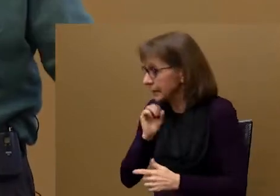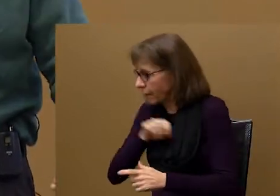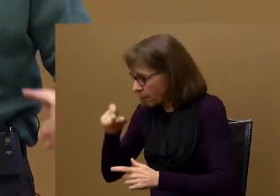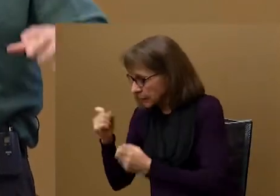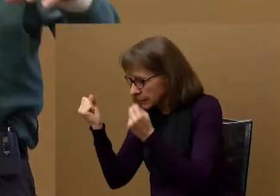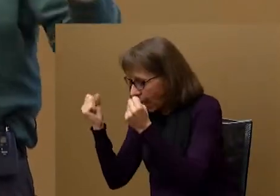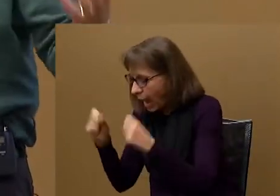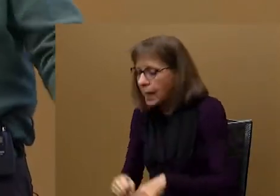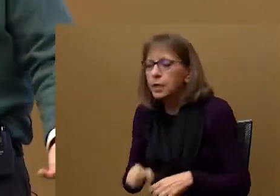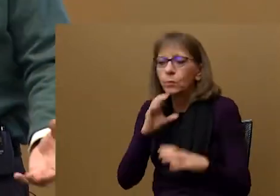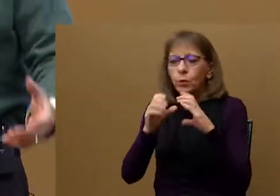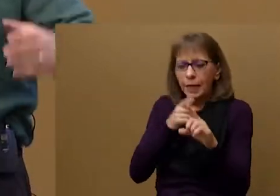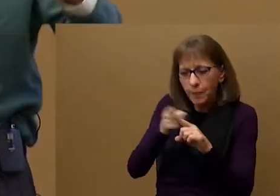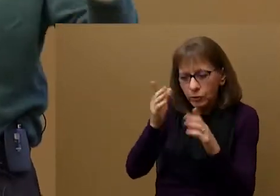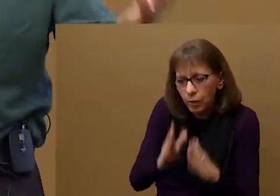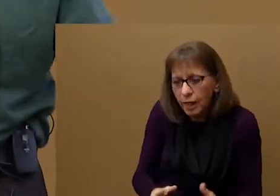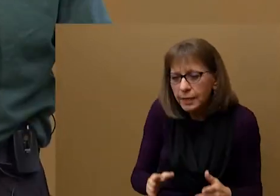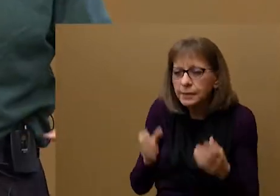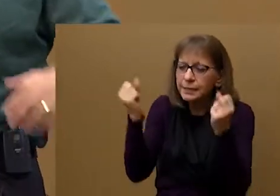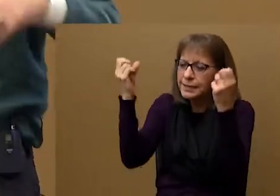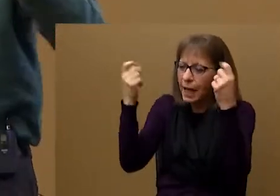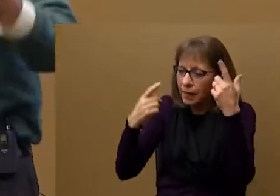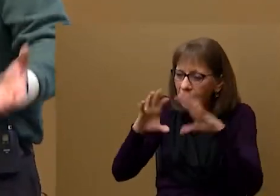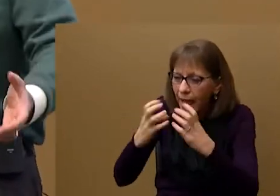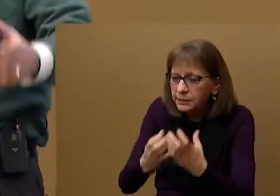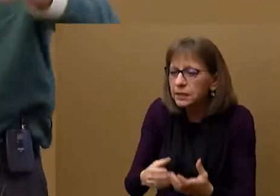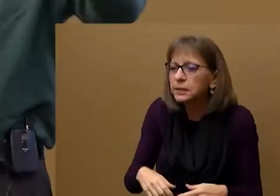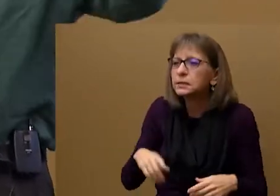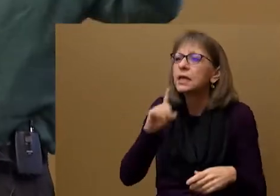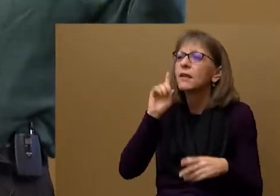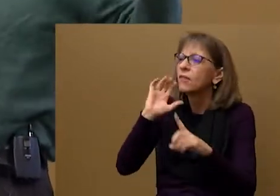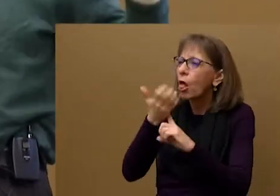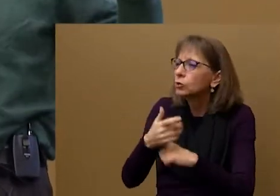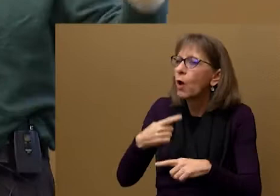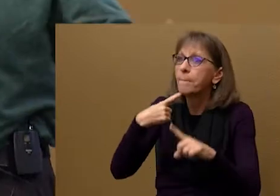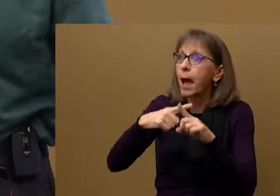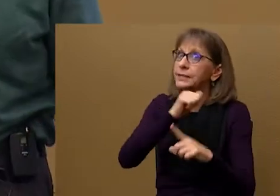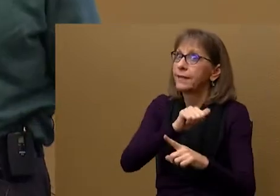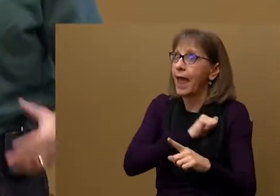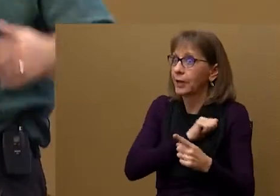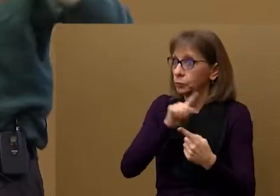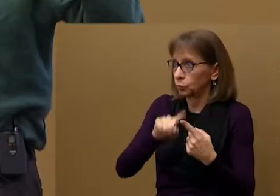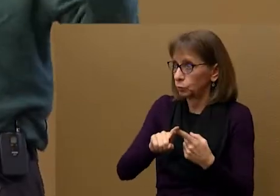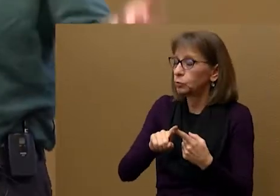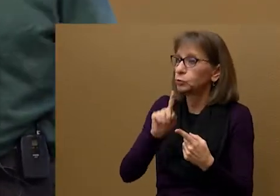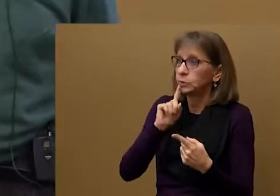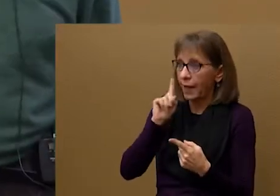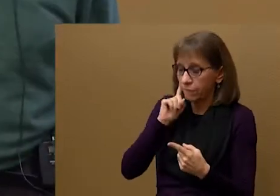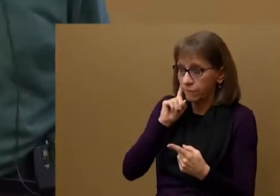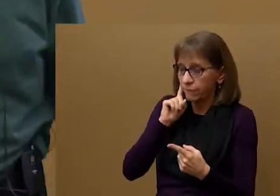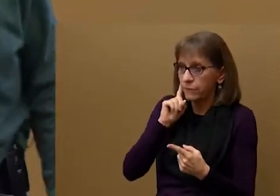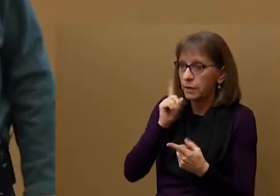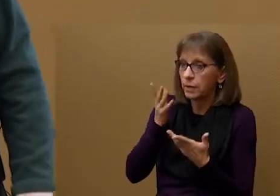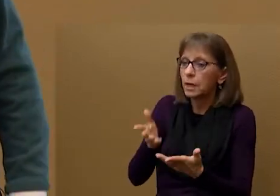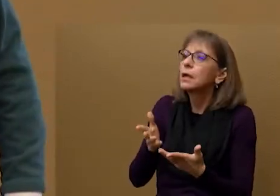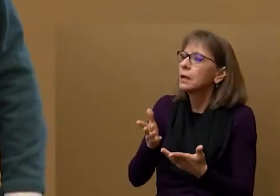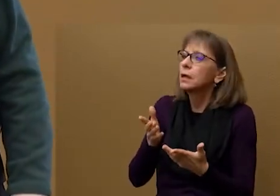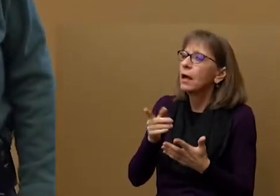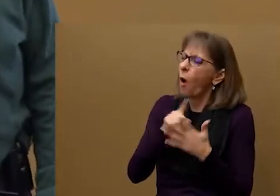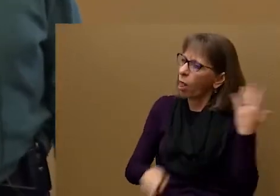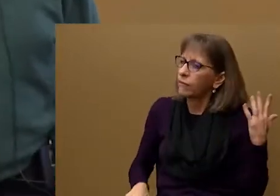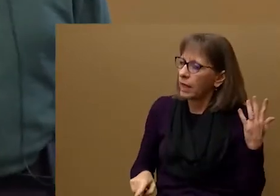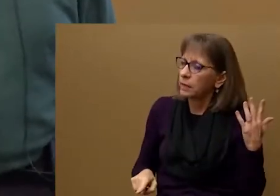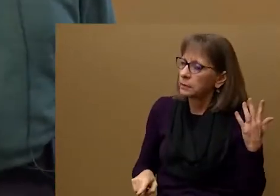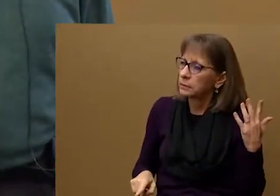who can sign, communication specialists, sign language classes, deaf culture, a positive attitude about deafness. It meant all of those things.